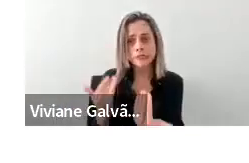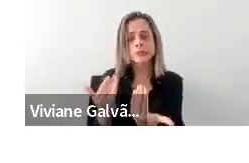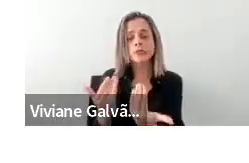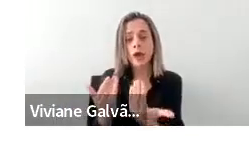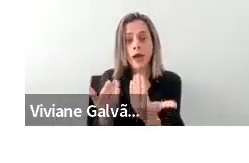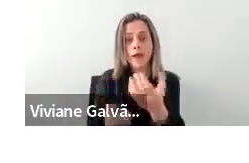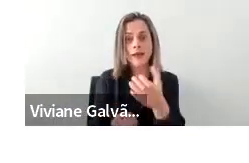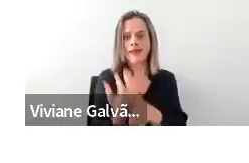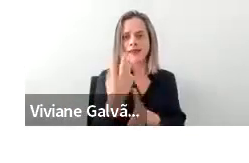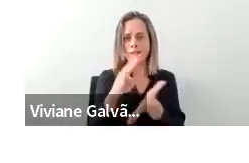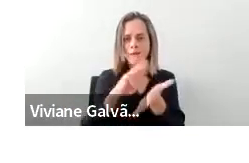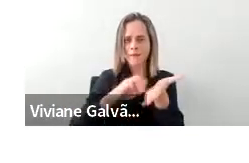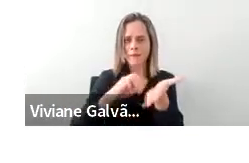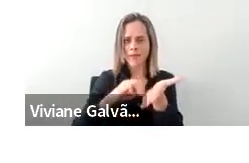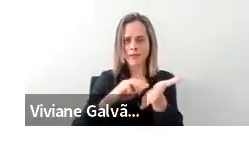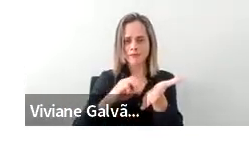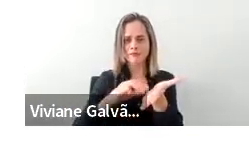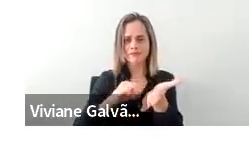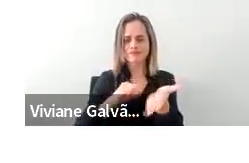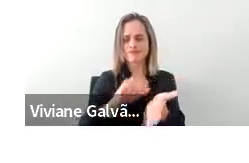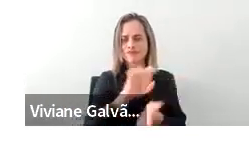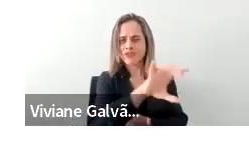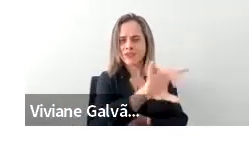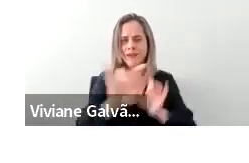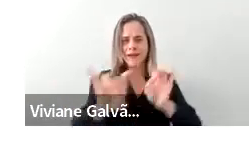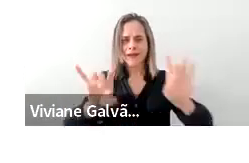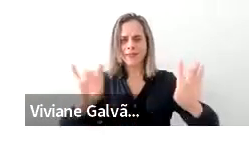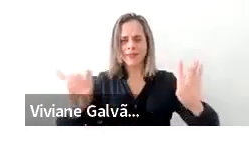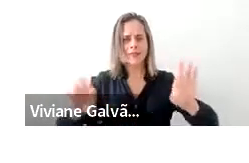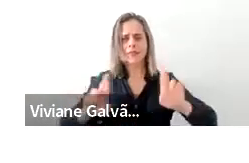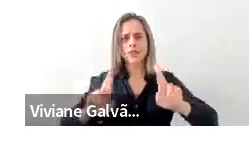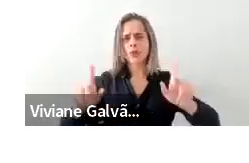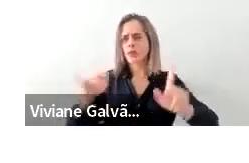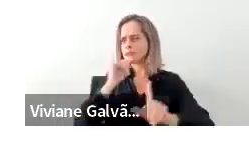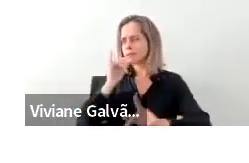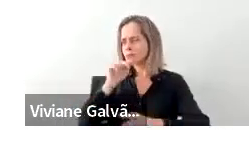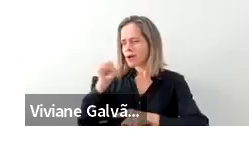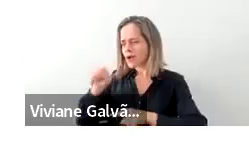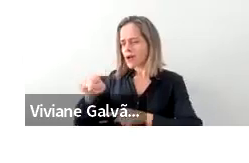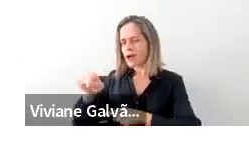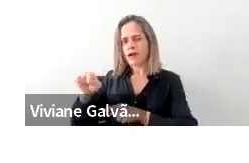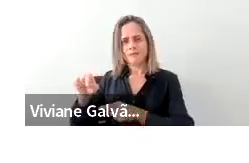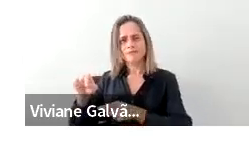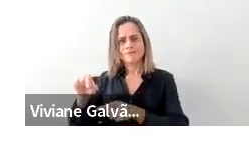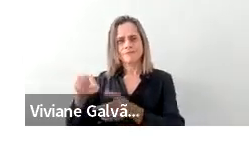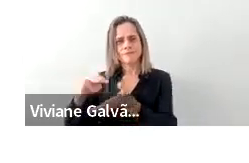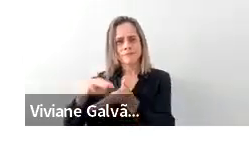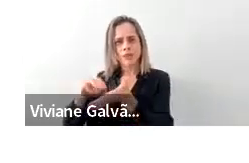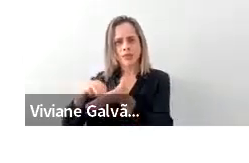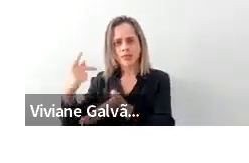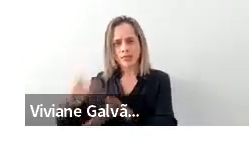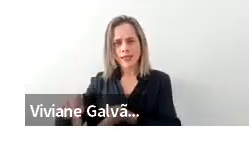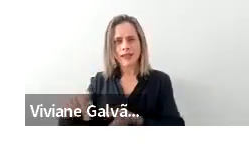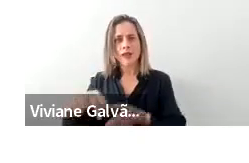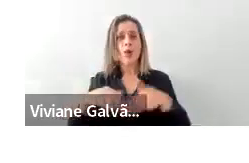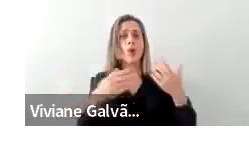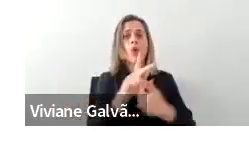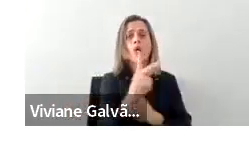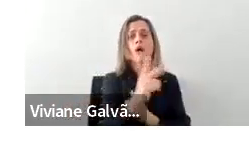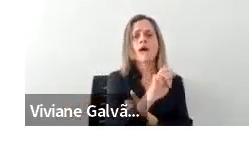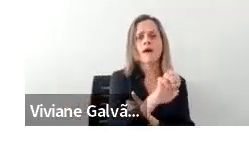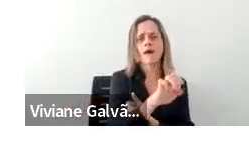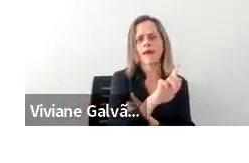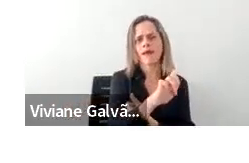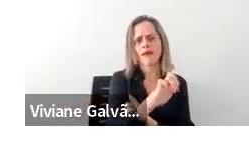Hegel or anywhere else and imposing them on anything. It's a question of doing the diligent,